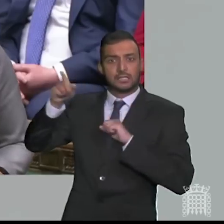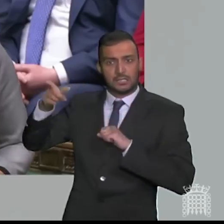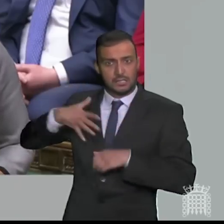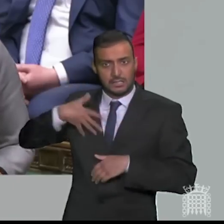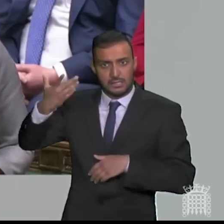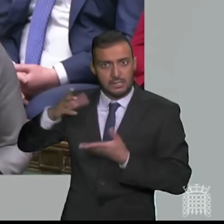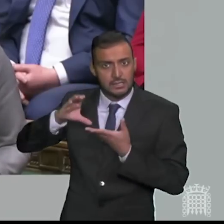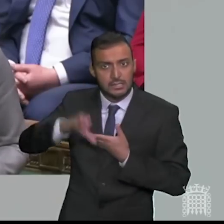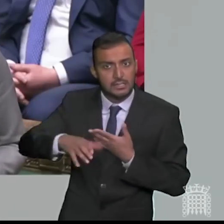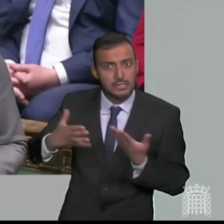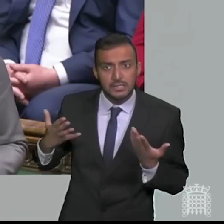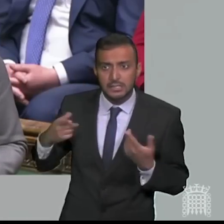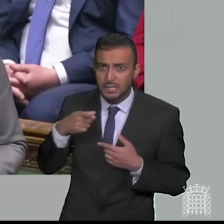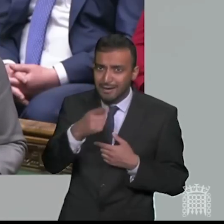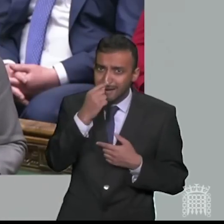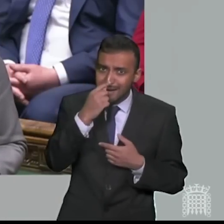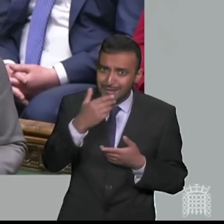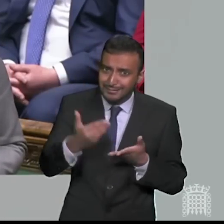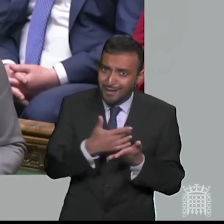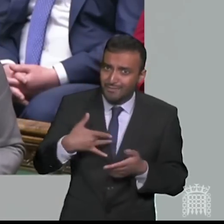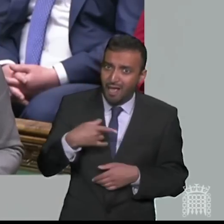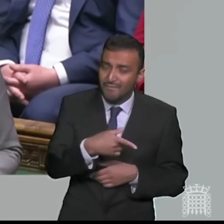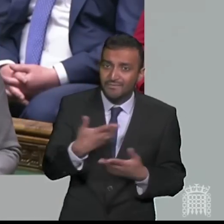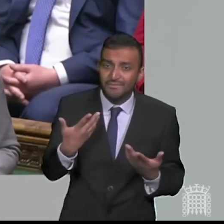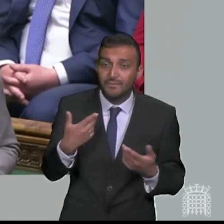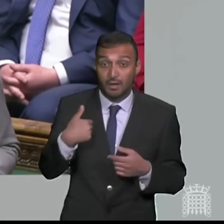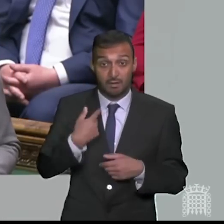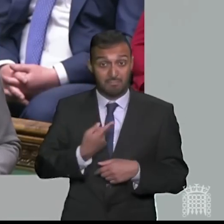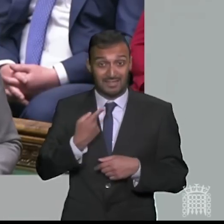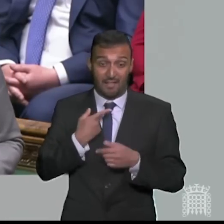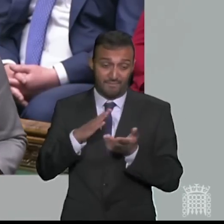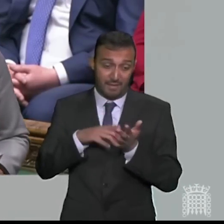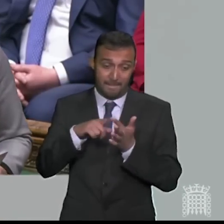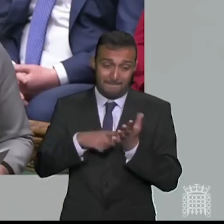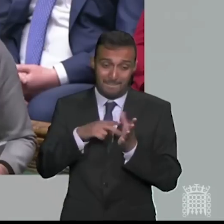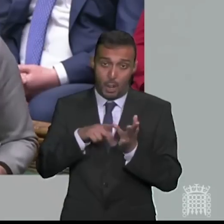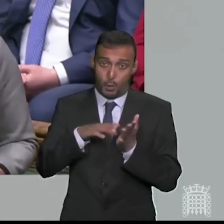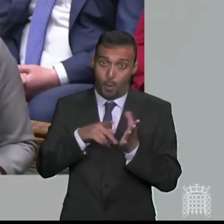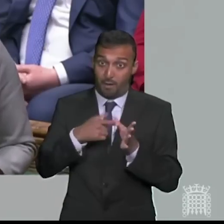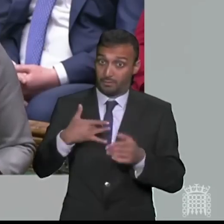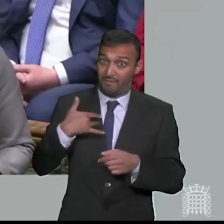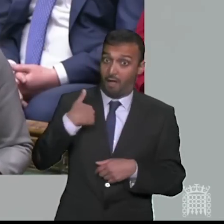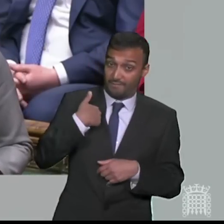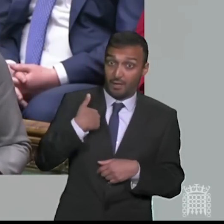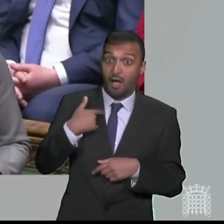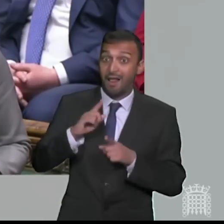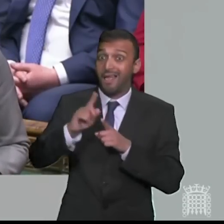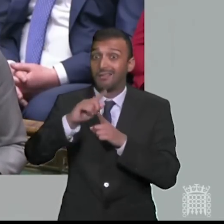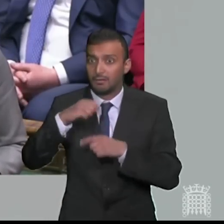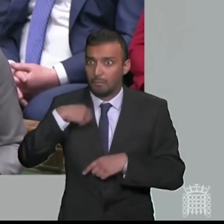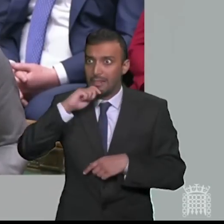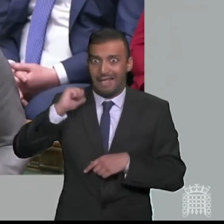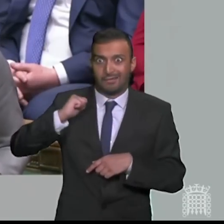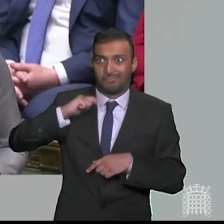As a melanoma survivor, and with a further heat wave expected later this month, will my right honourable friend do everything in his power to